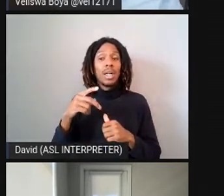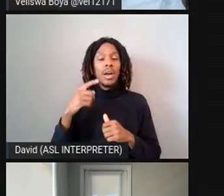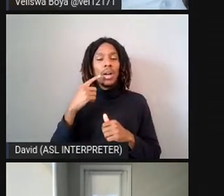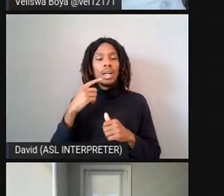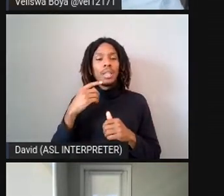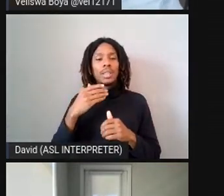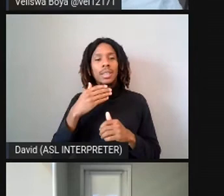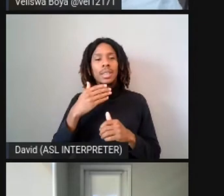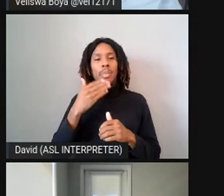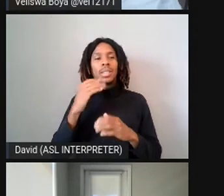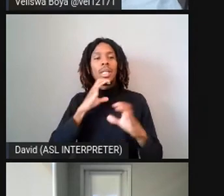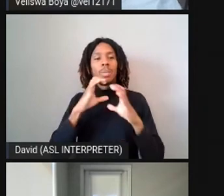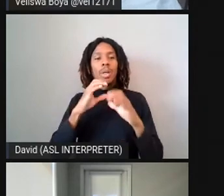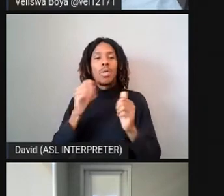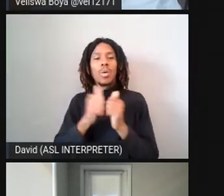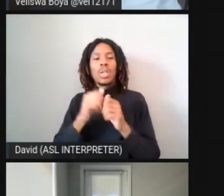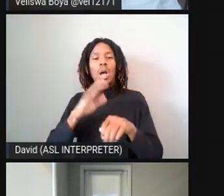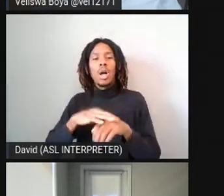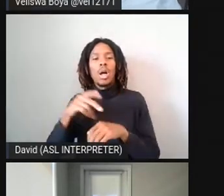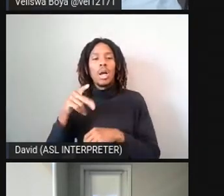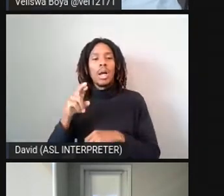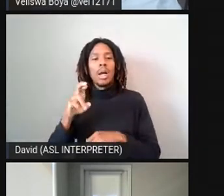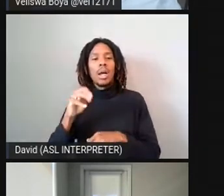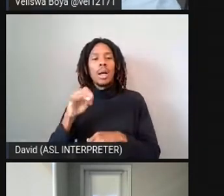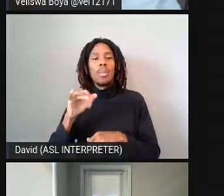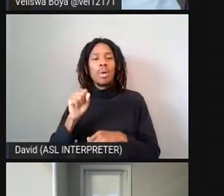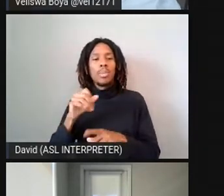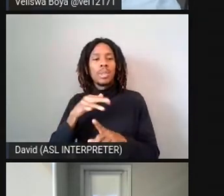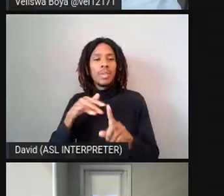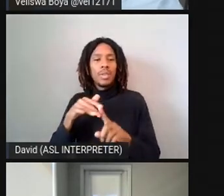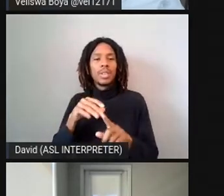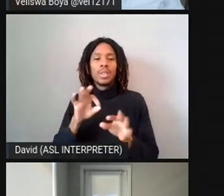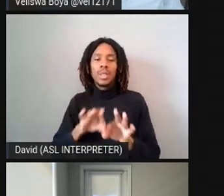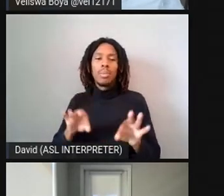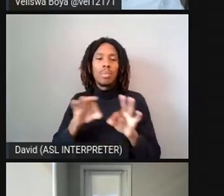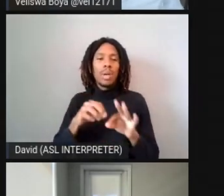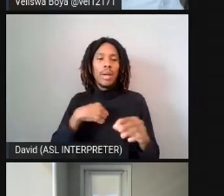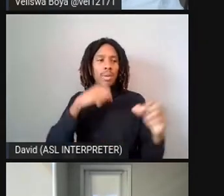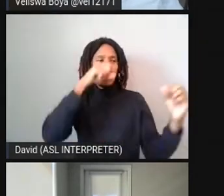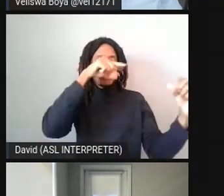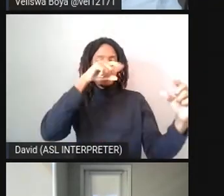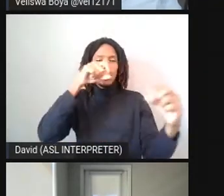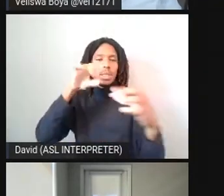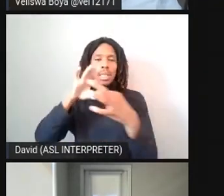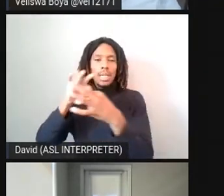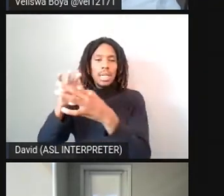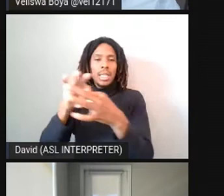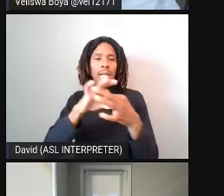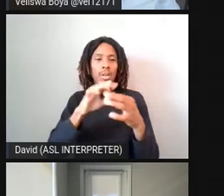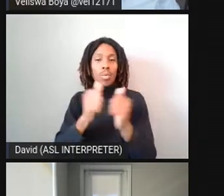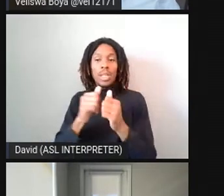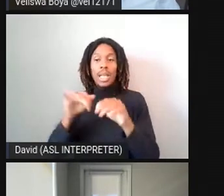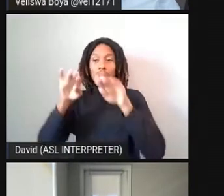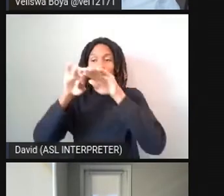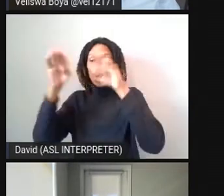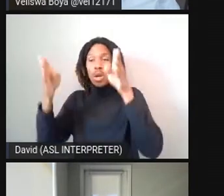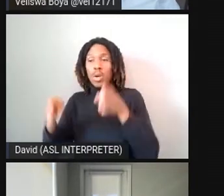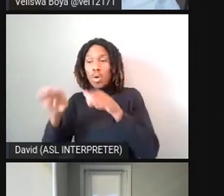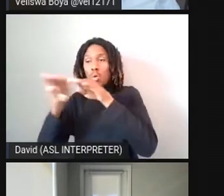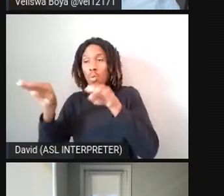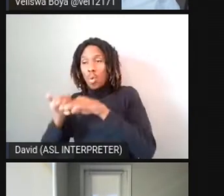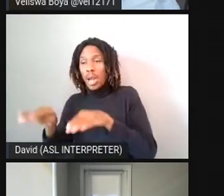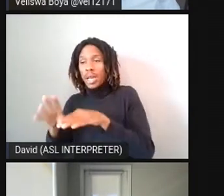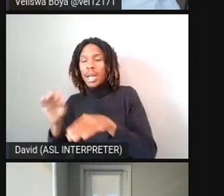your on-premises environment. So there has to be connectivity between that rack Jeff showed and your on-premises